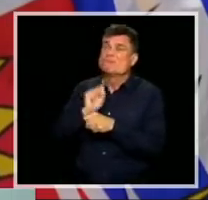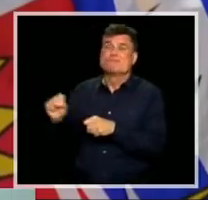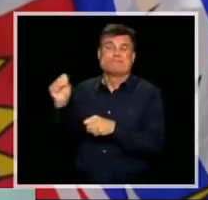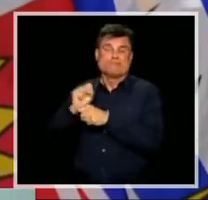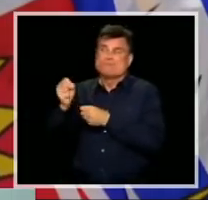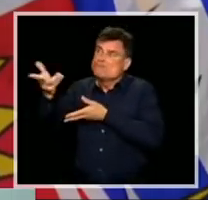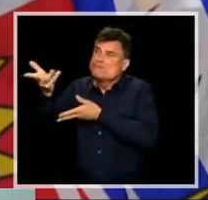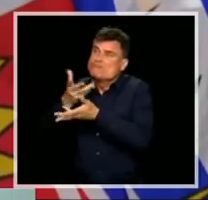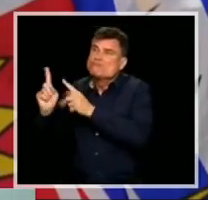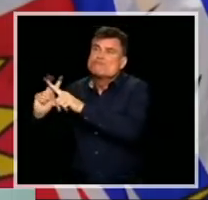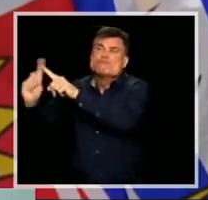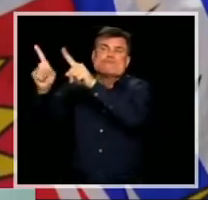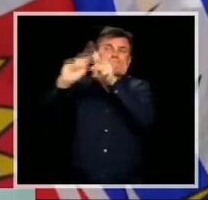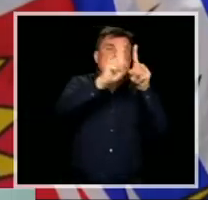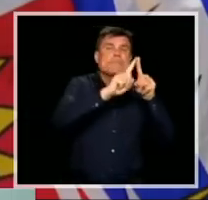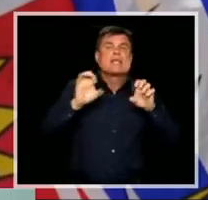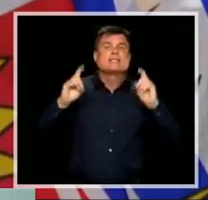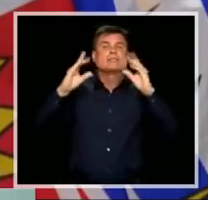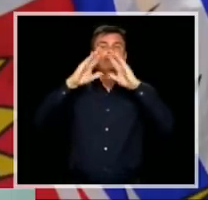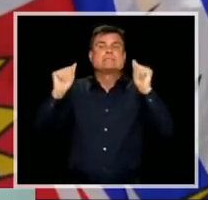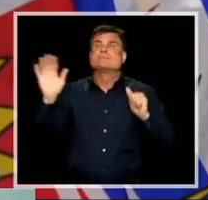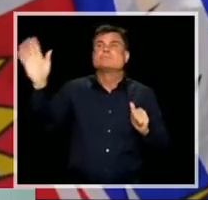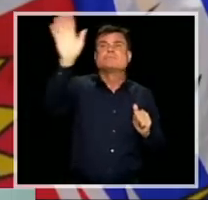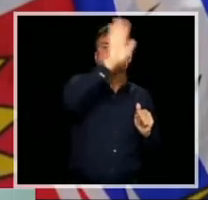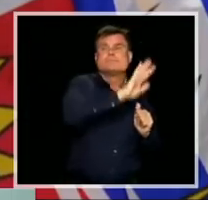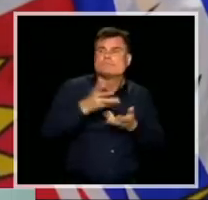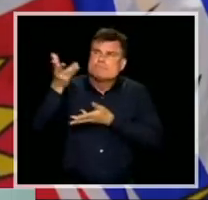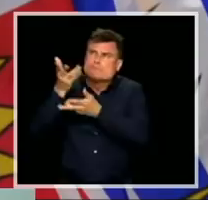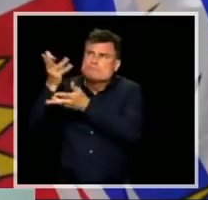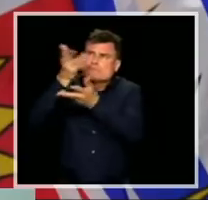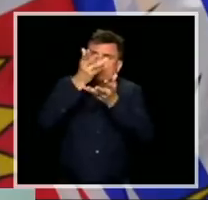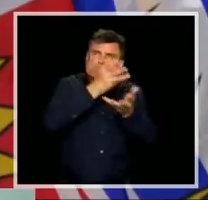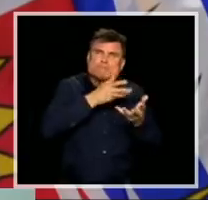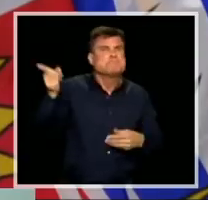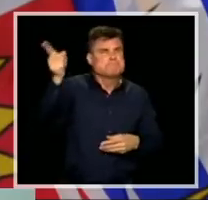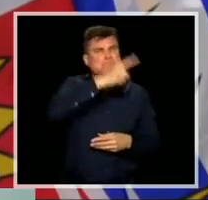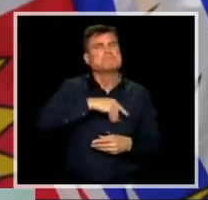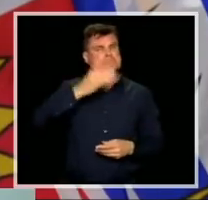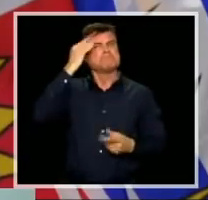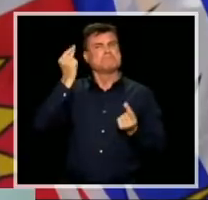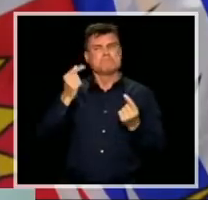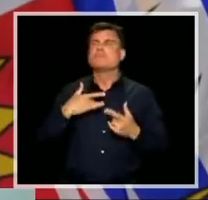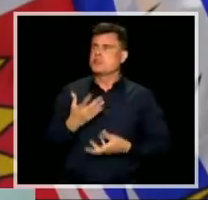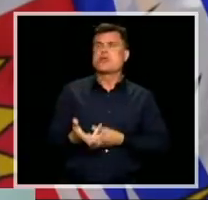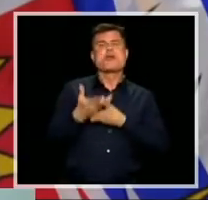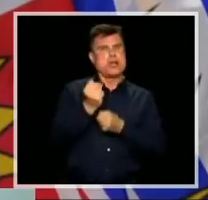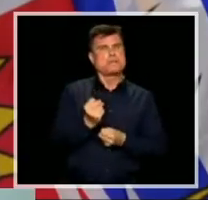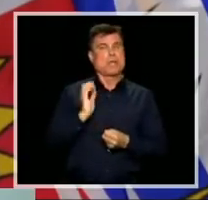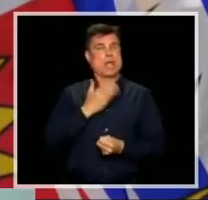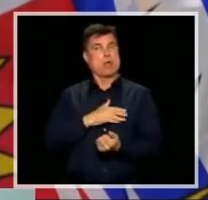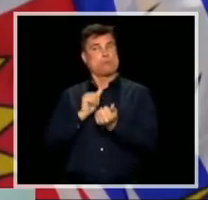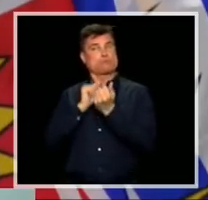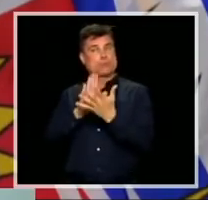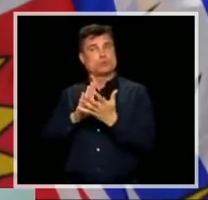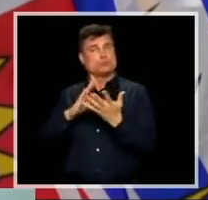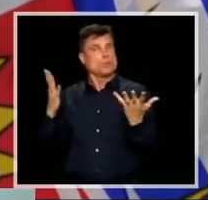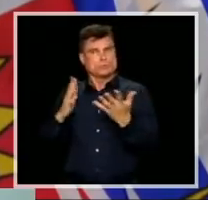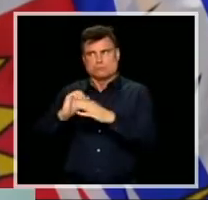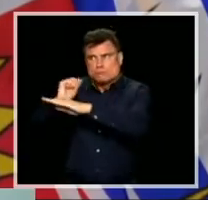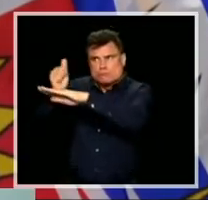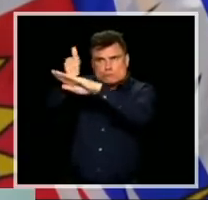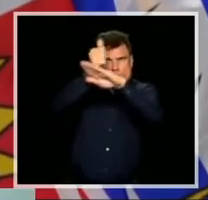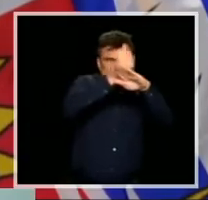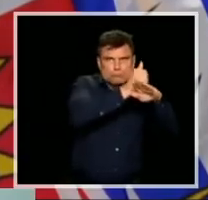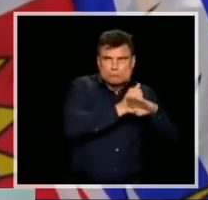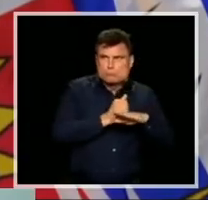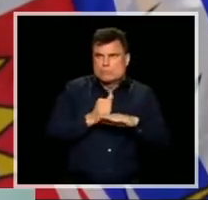BC. So that is less than 1%, and that is despite thousands of children having been tested. So those are things that we have been